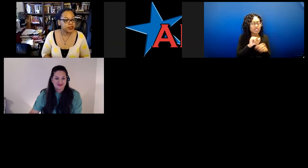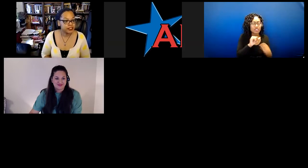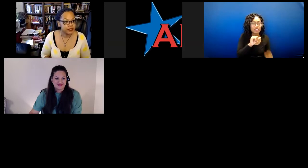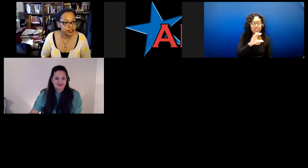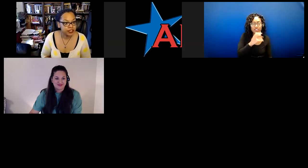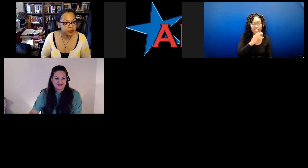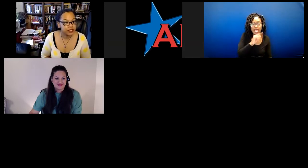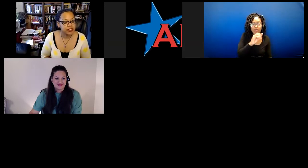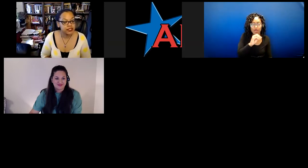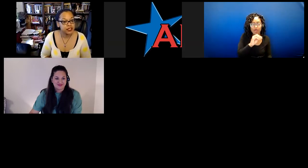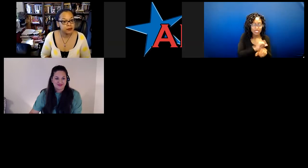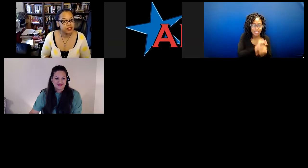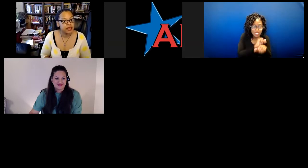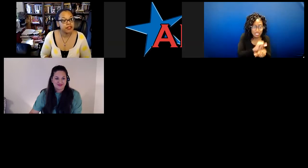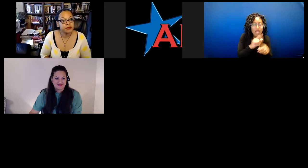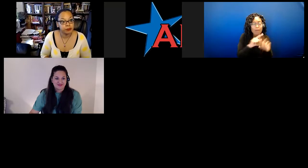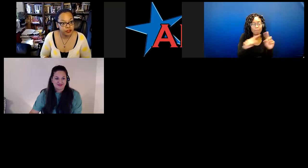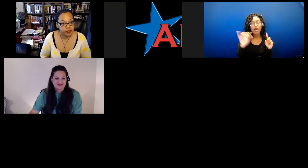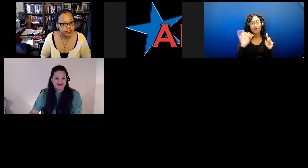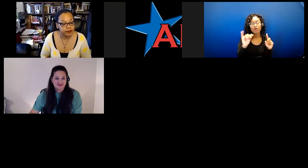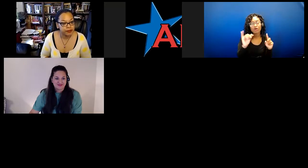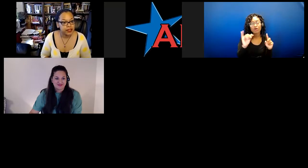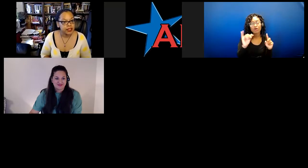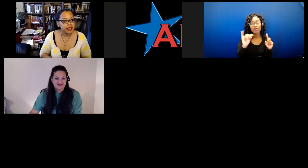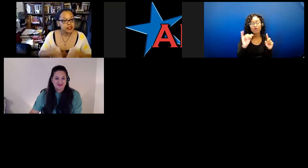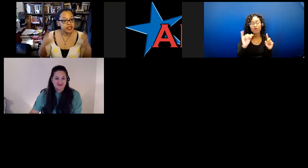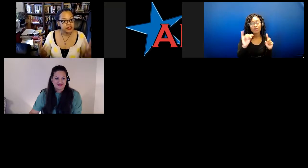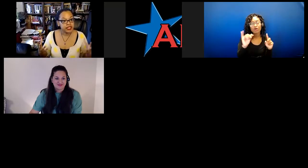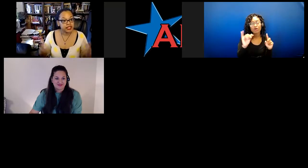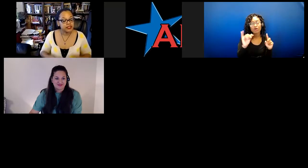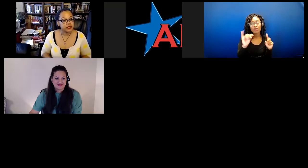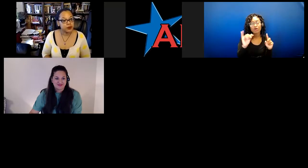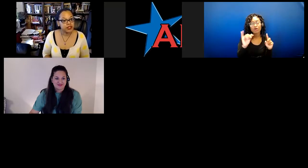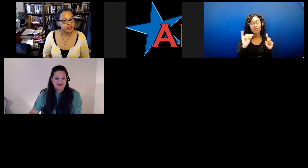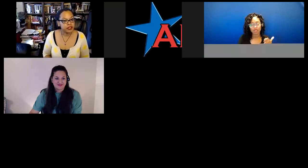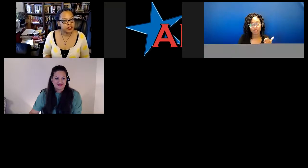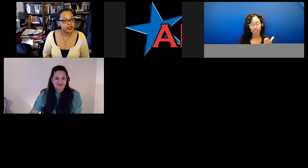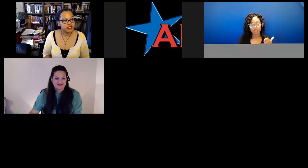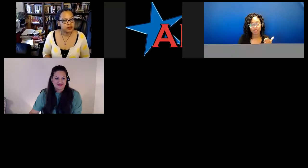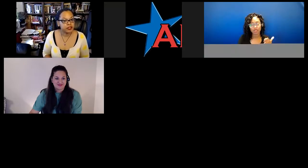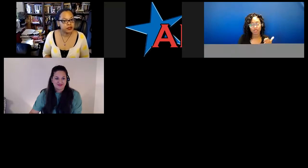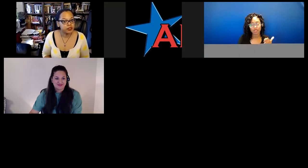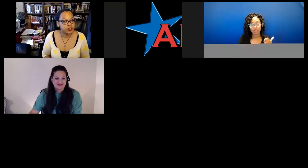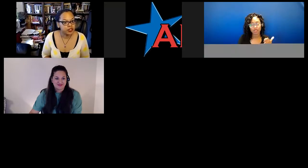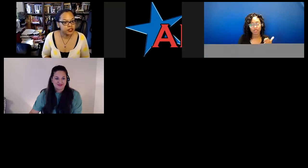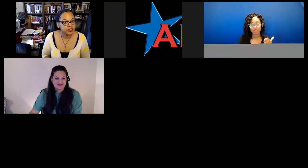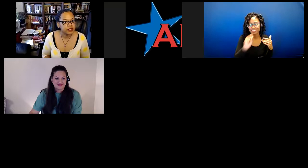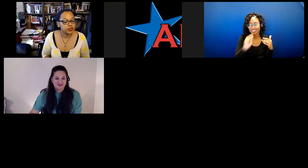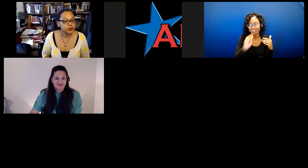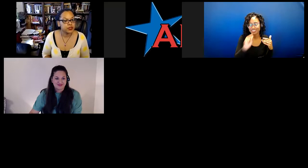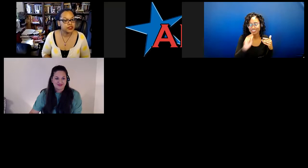only lifelong, but it is then becomes a birthright. In the United States, one of the instrumental